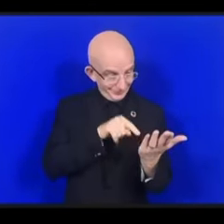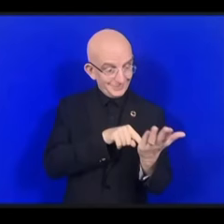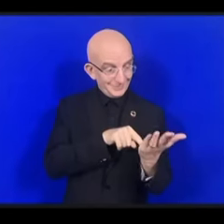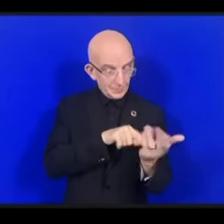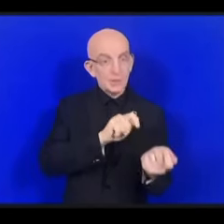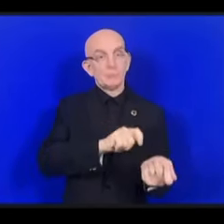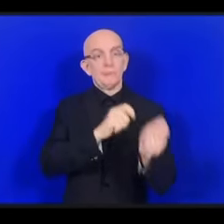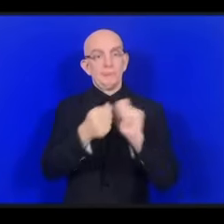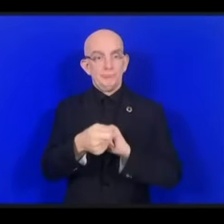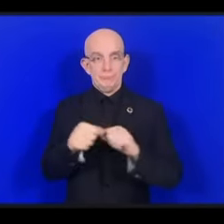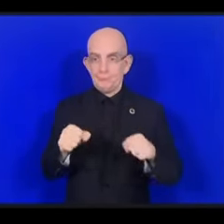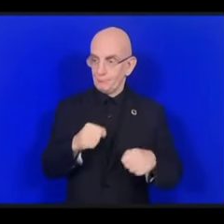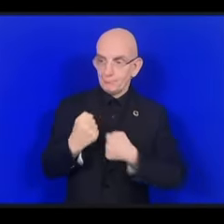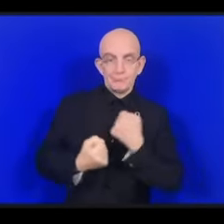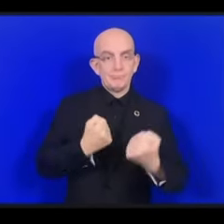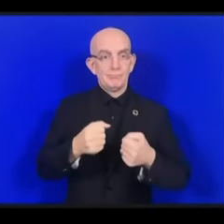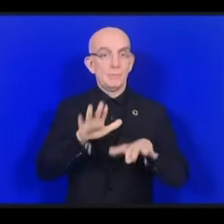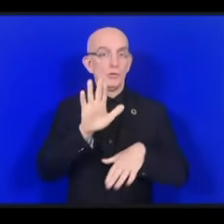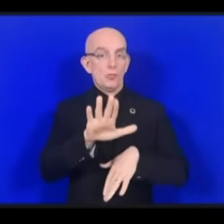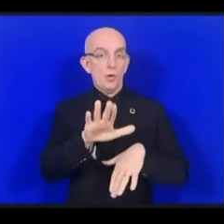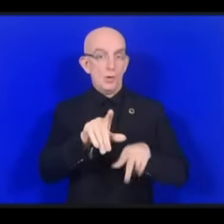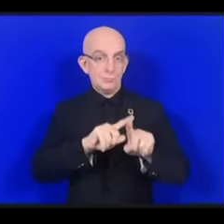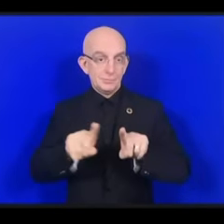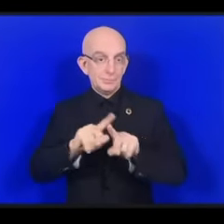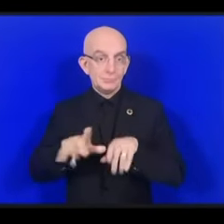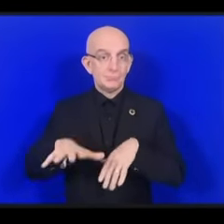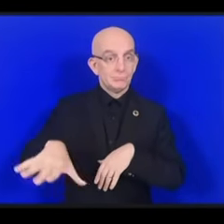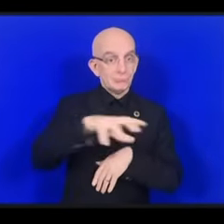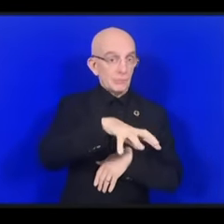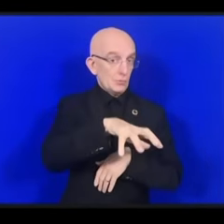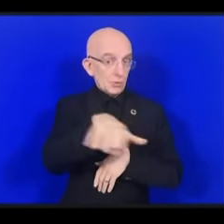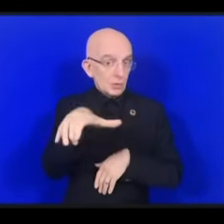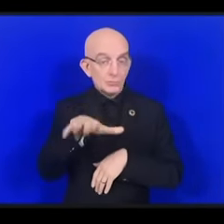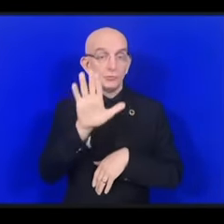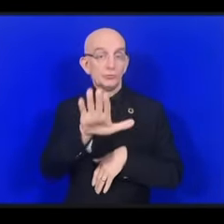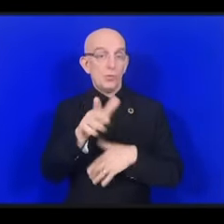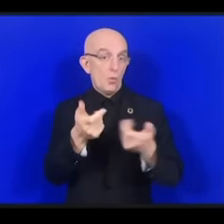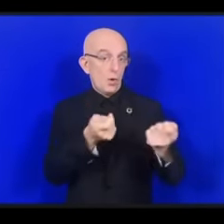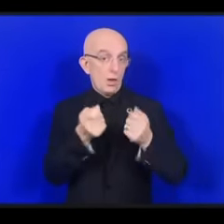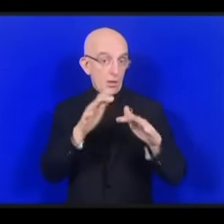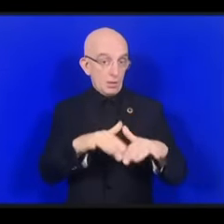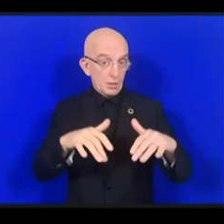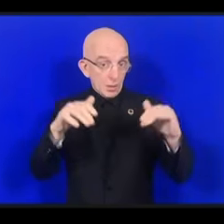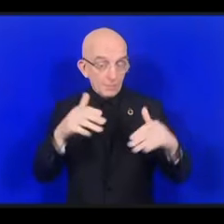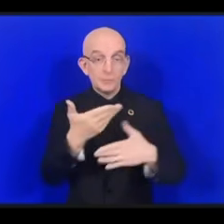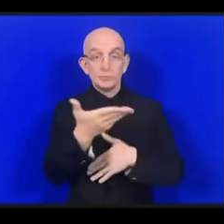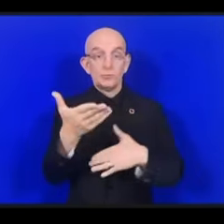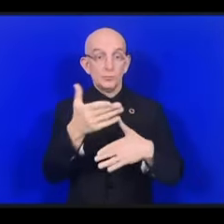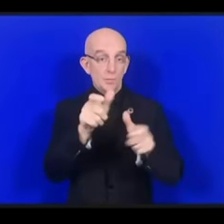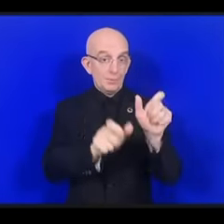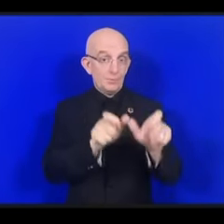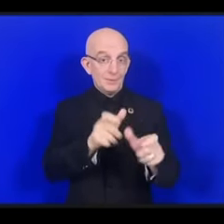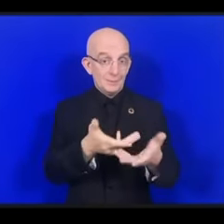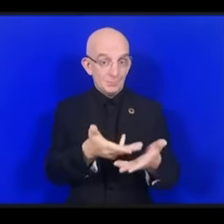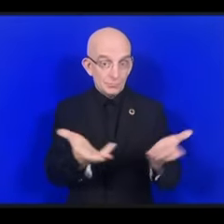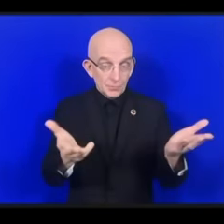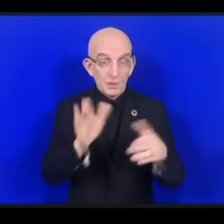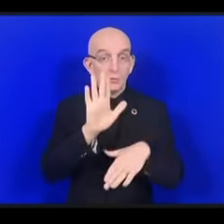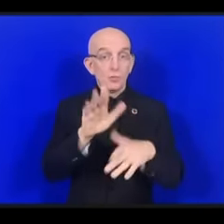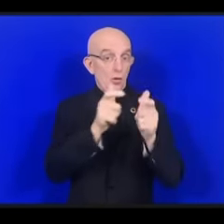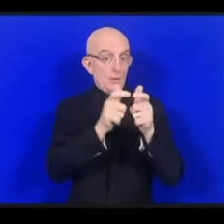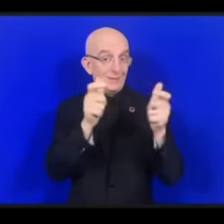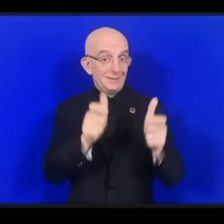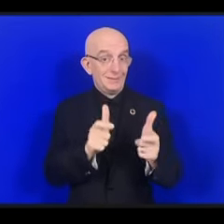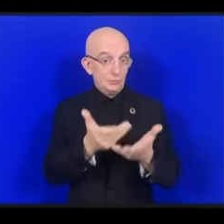institutions. Ladies and gentlemen, the past 18-year journey of the IGF has been